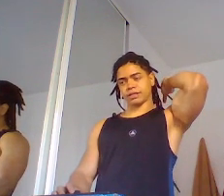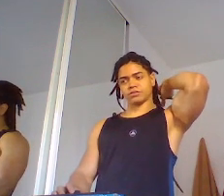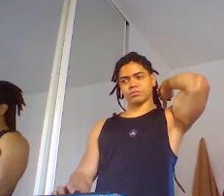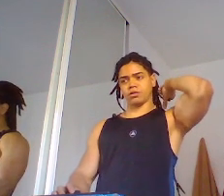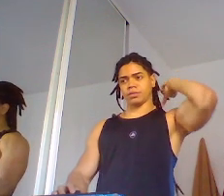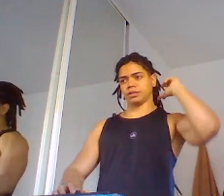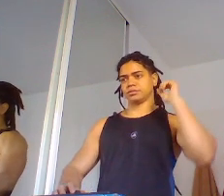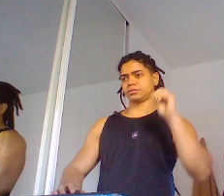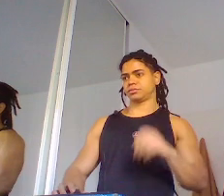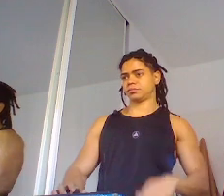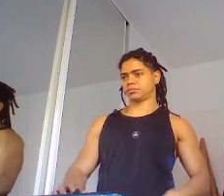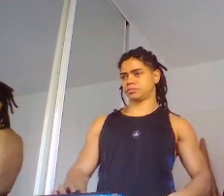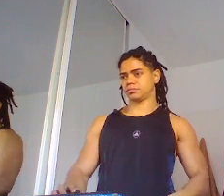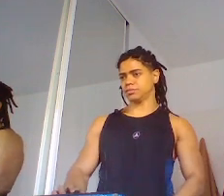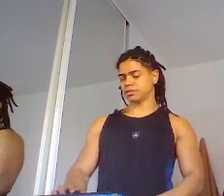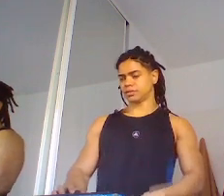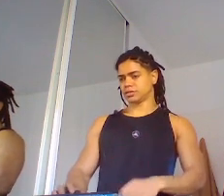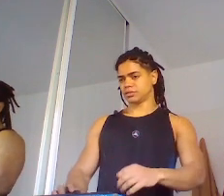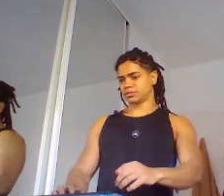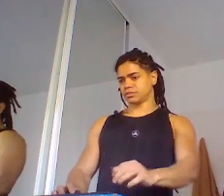from the ExxonMobil.